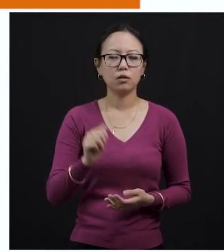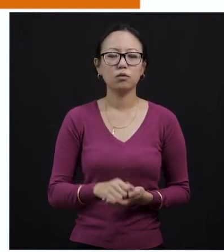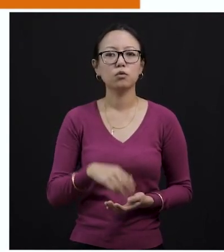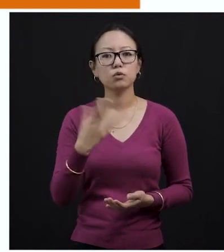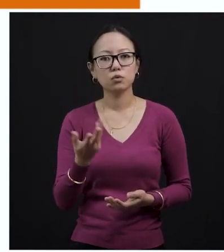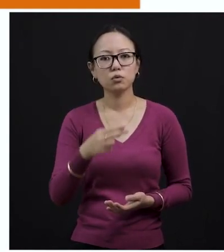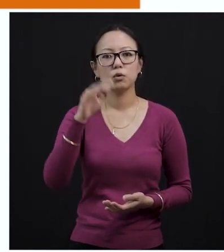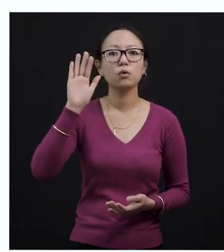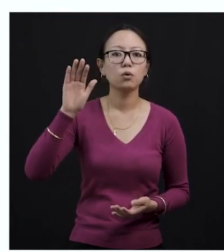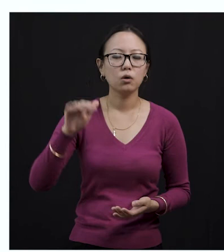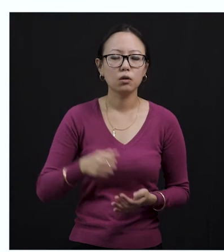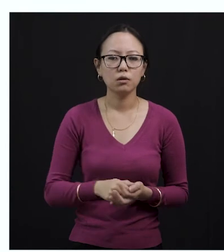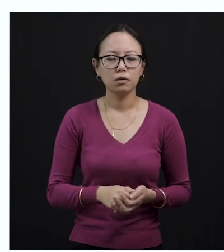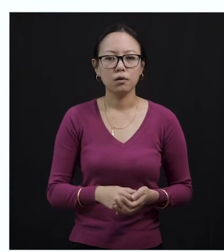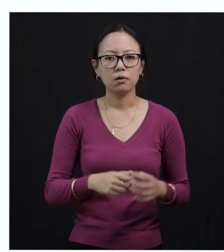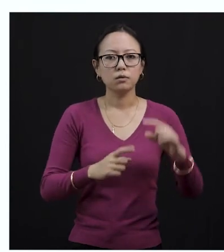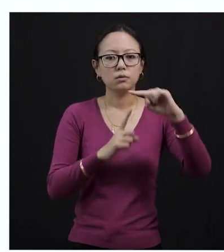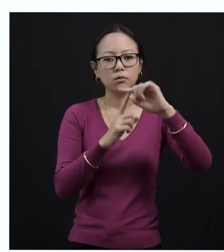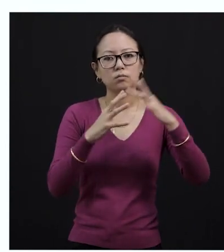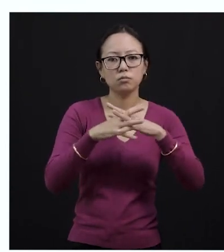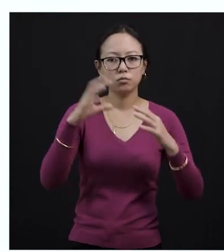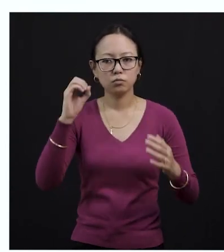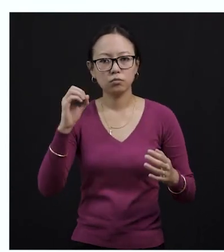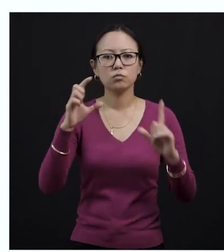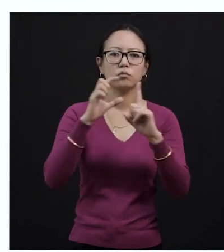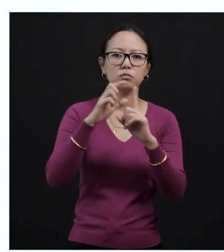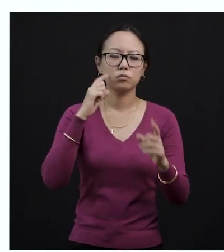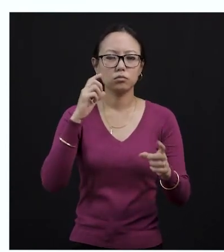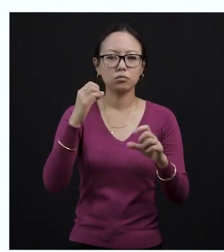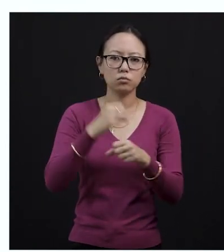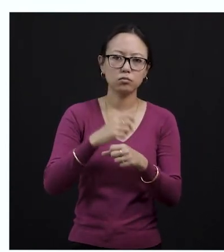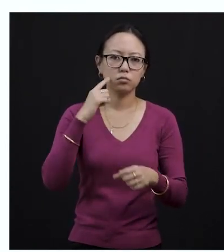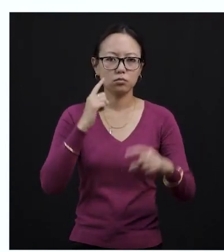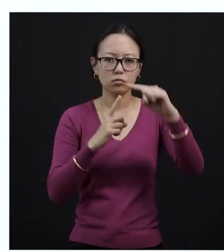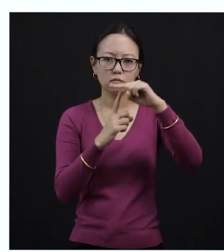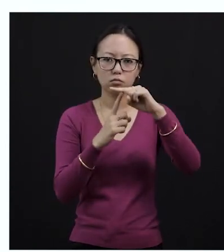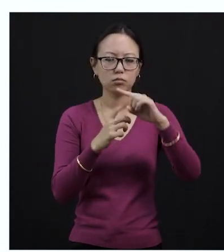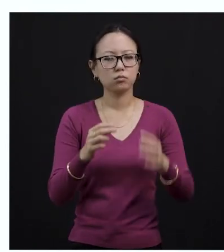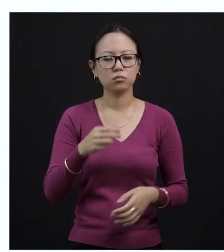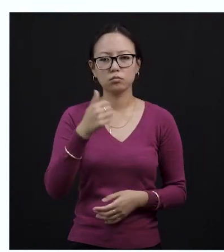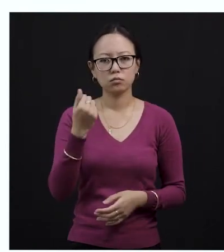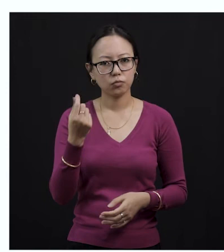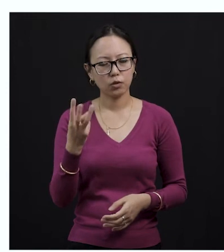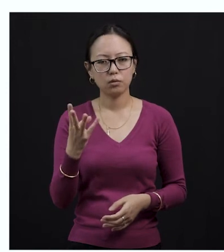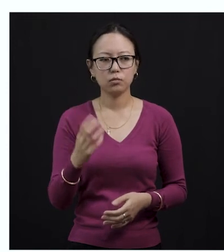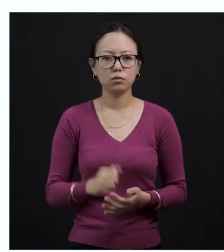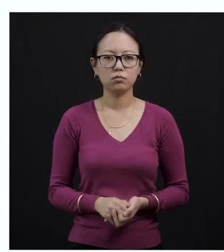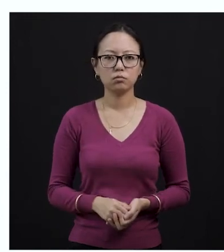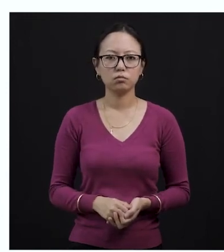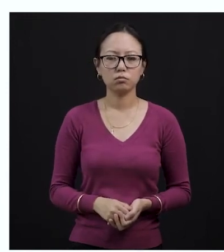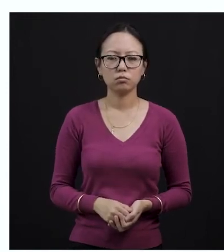Okay? So let's look at the next example. We did this in the last class also. So we